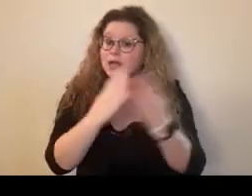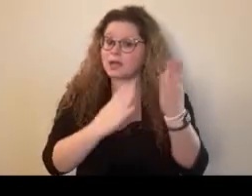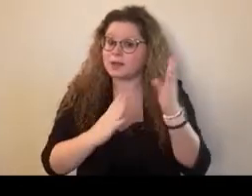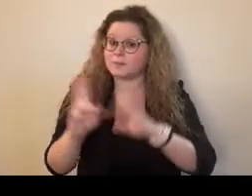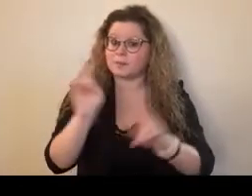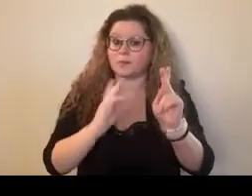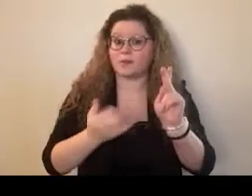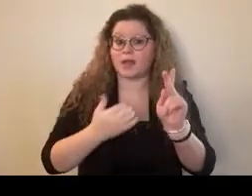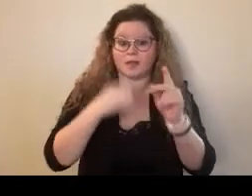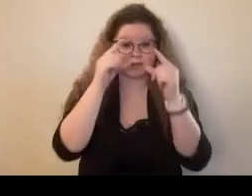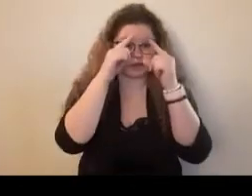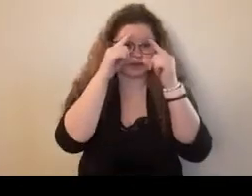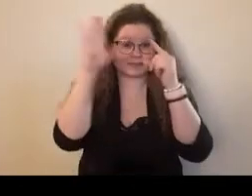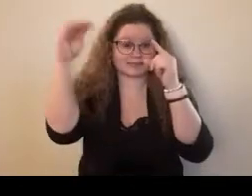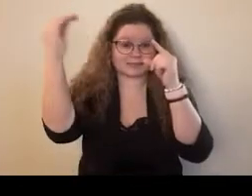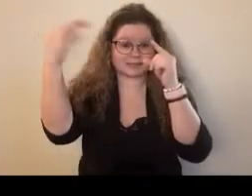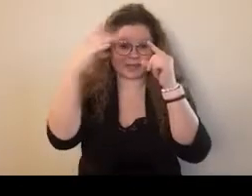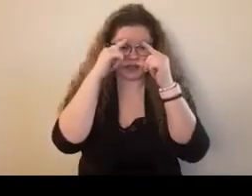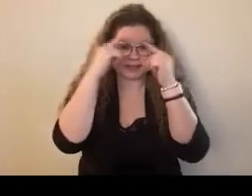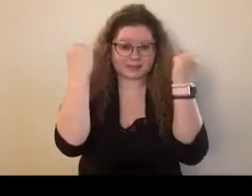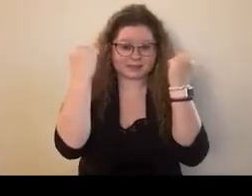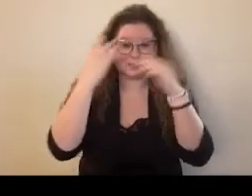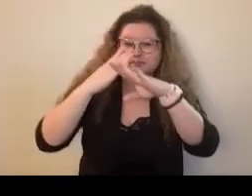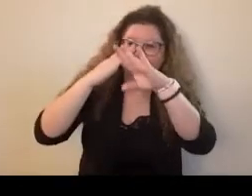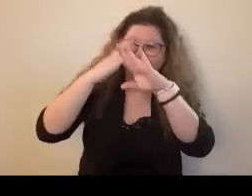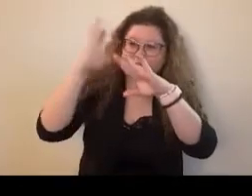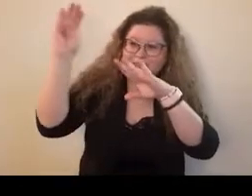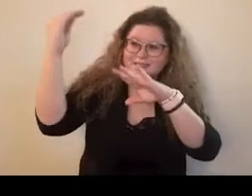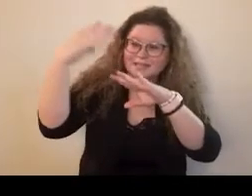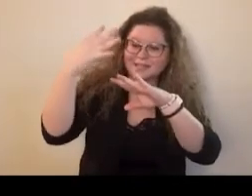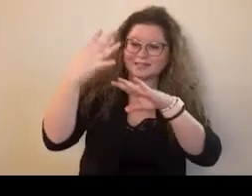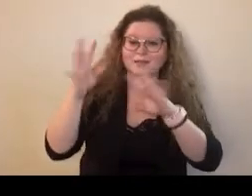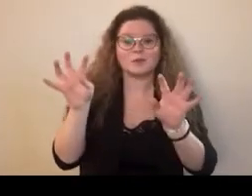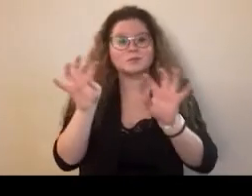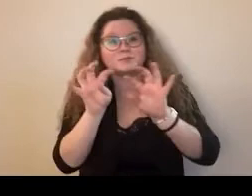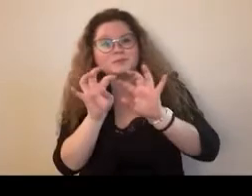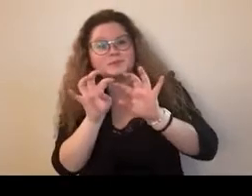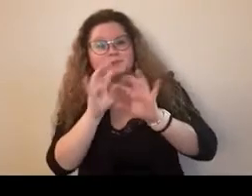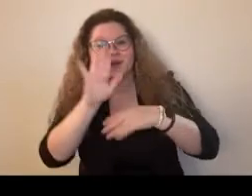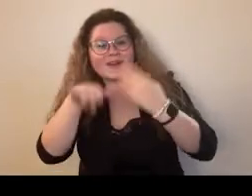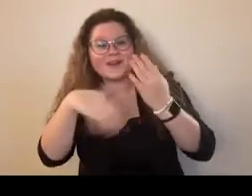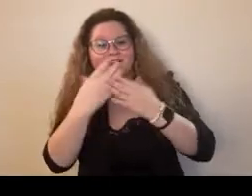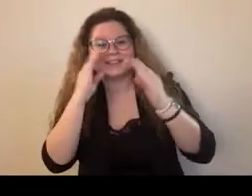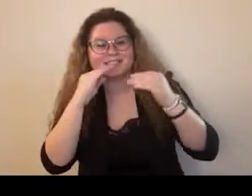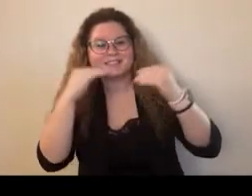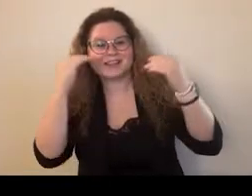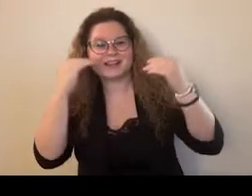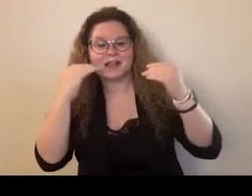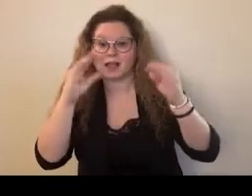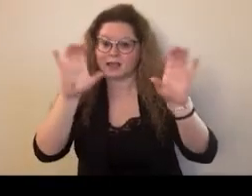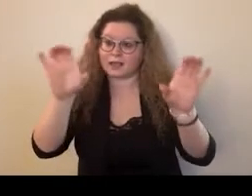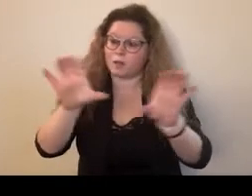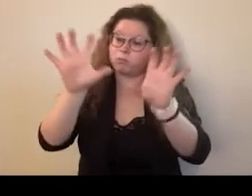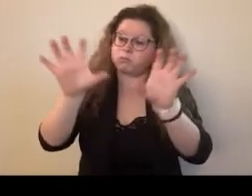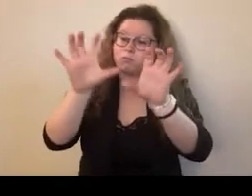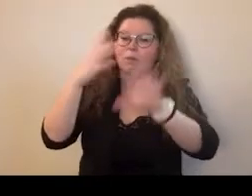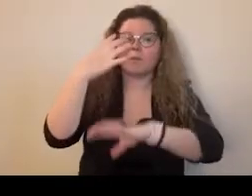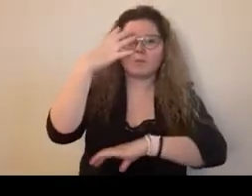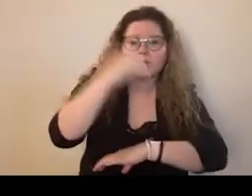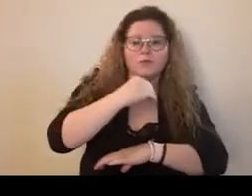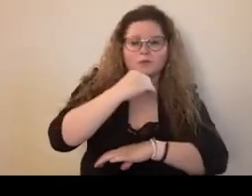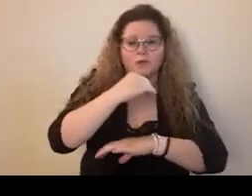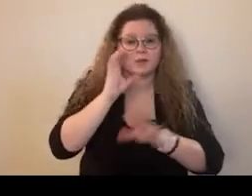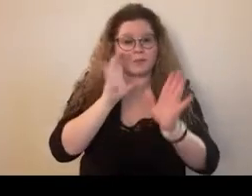sunshine. Everyone has a smile on their face. The clouds are beautiful, and the image shows friendship